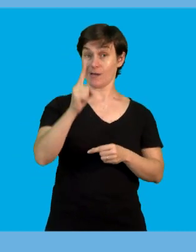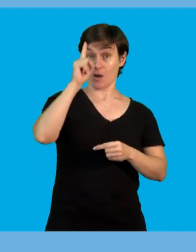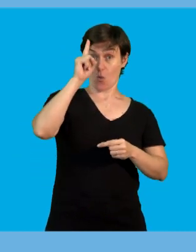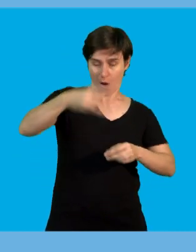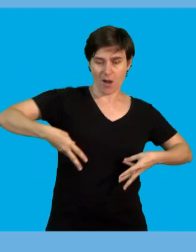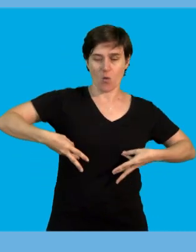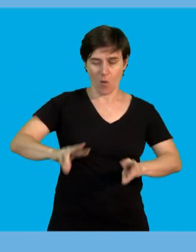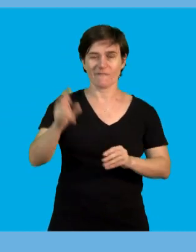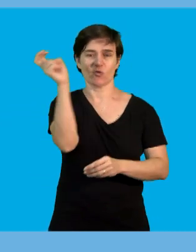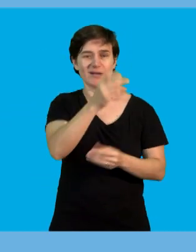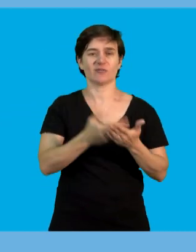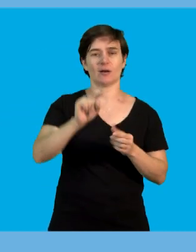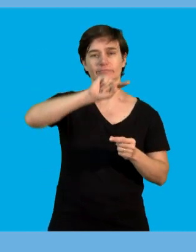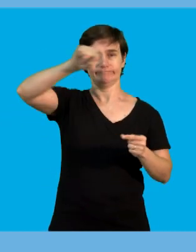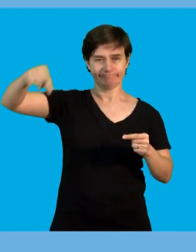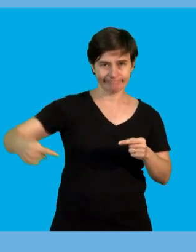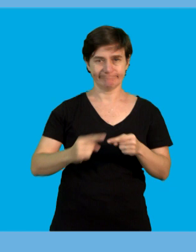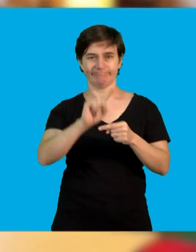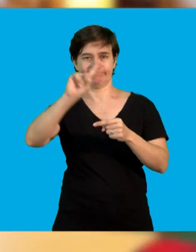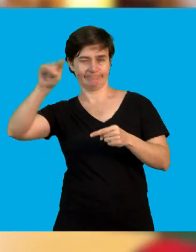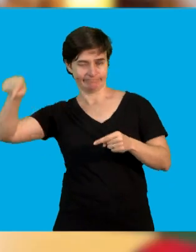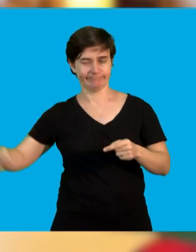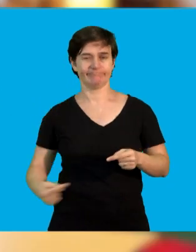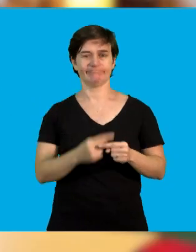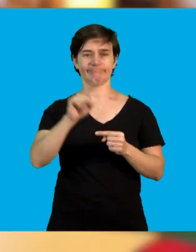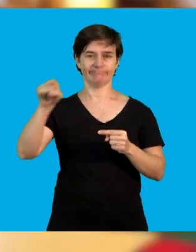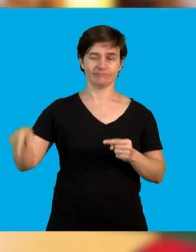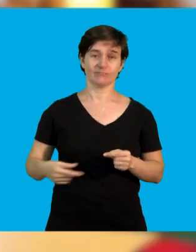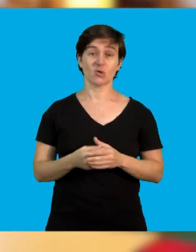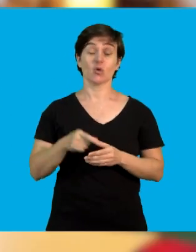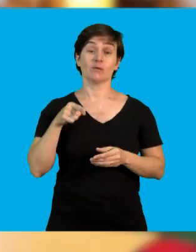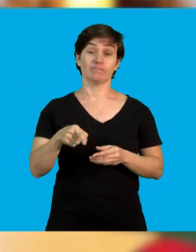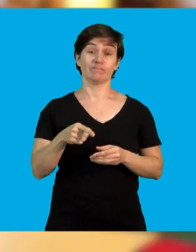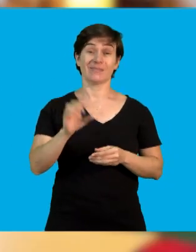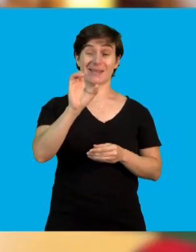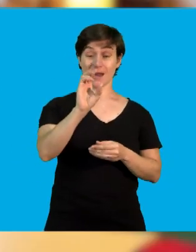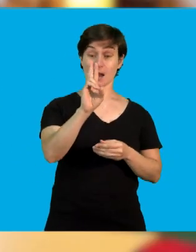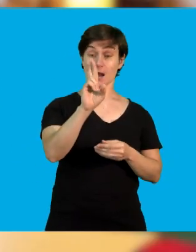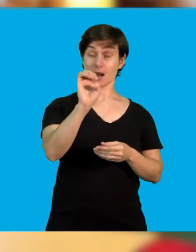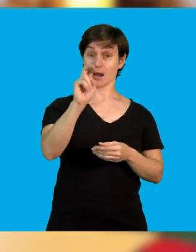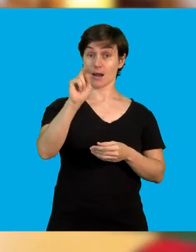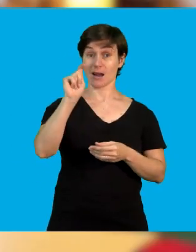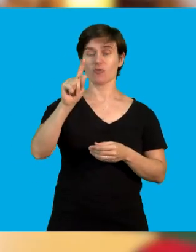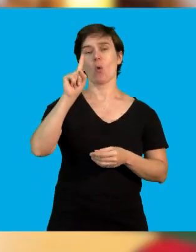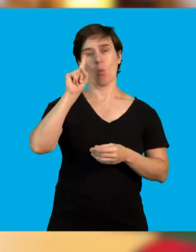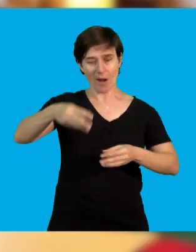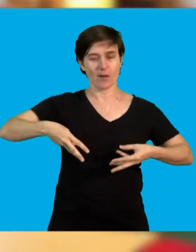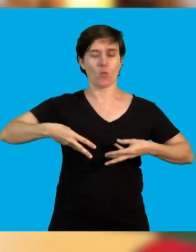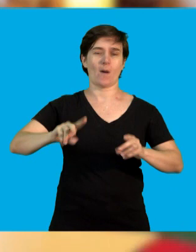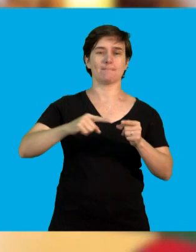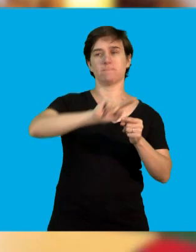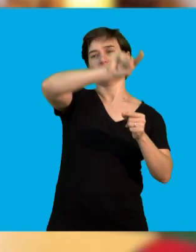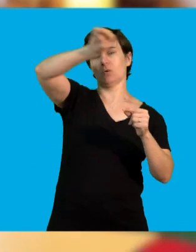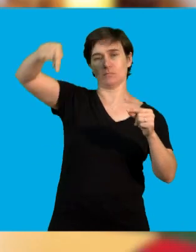the electrons to move through. So in a series circuit, the electrons, or rather the current strength, or the current rather, it is going to be moving in